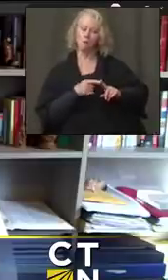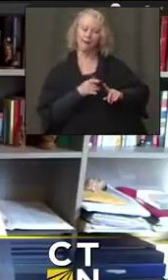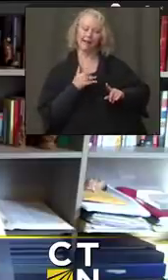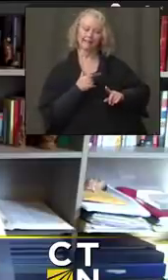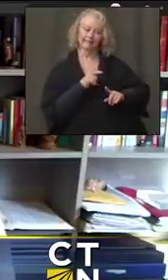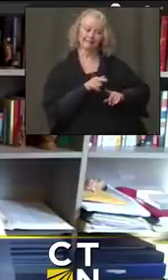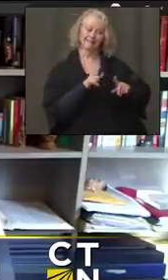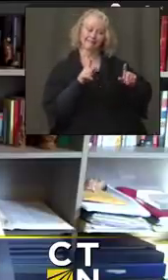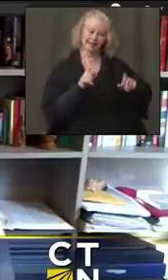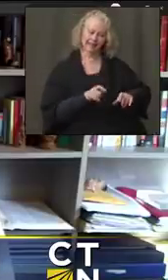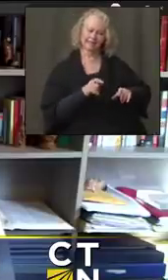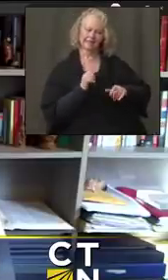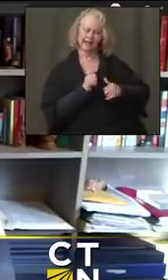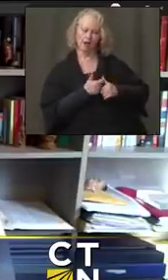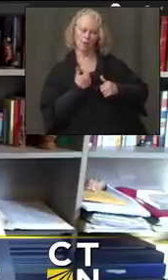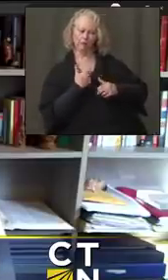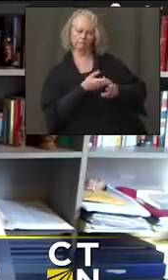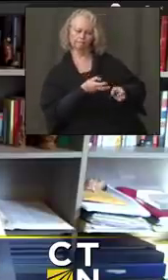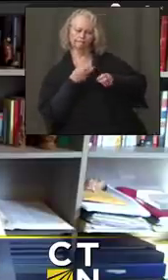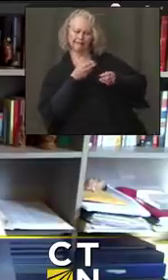tests.